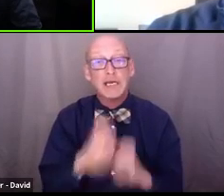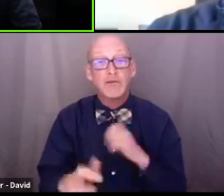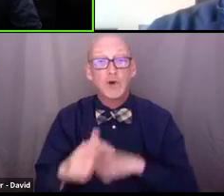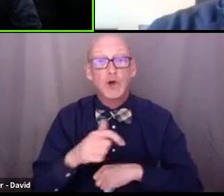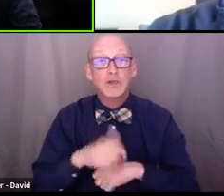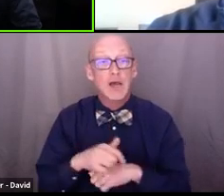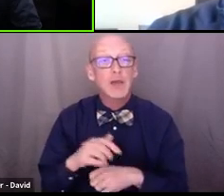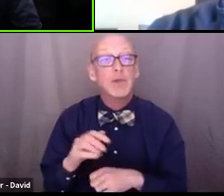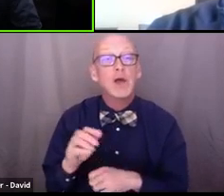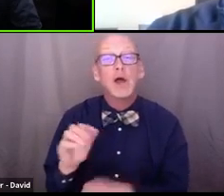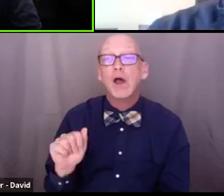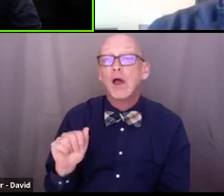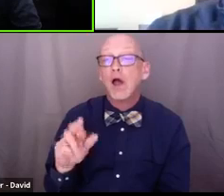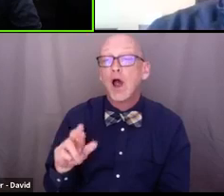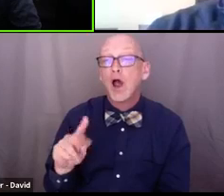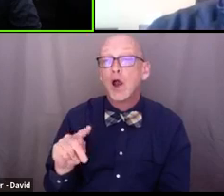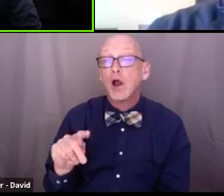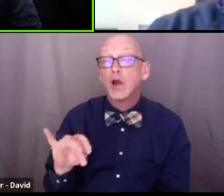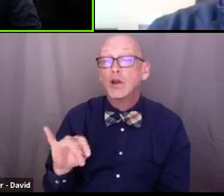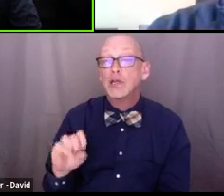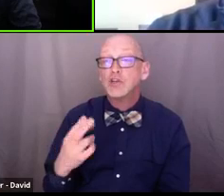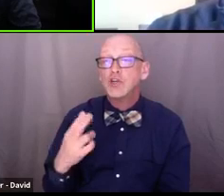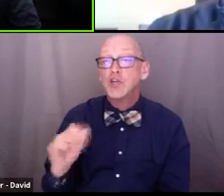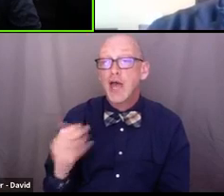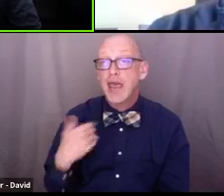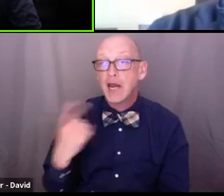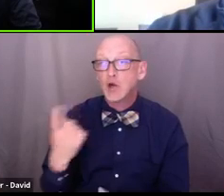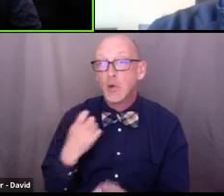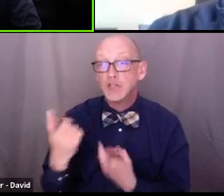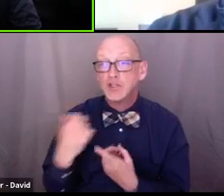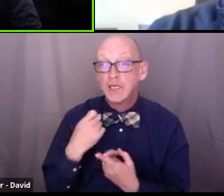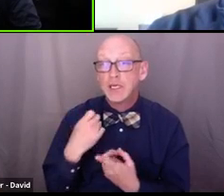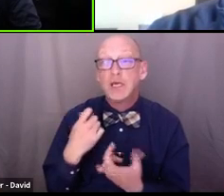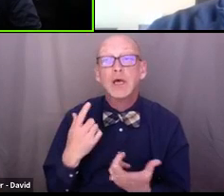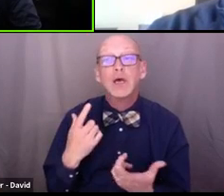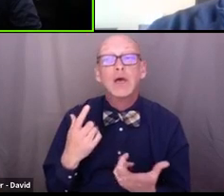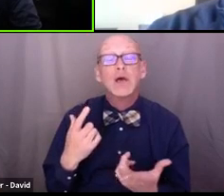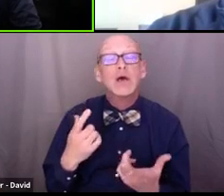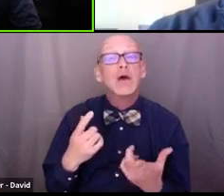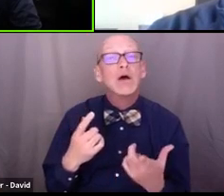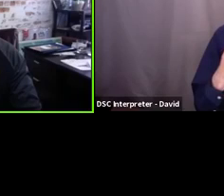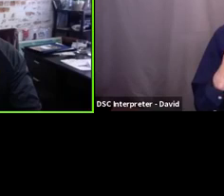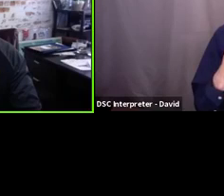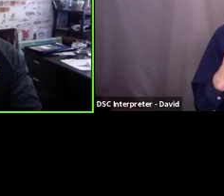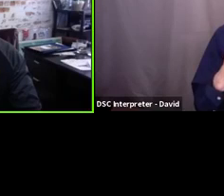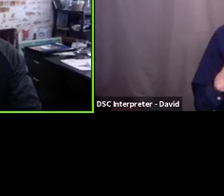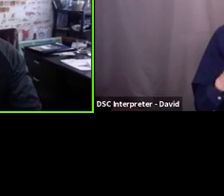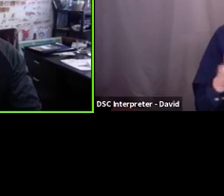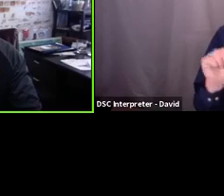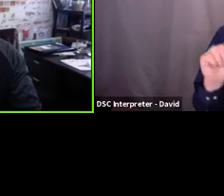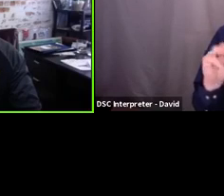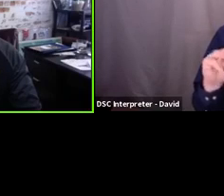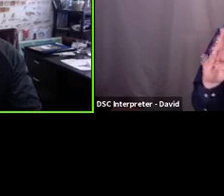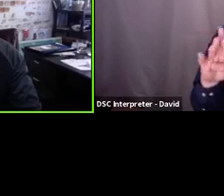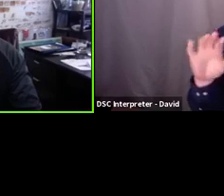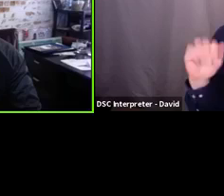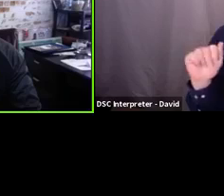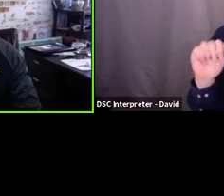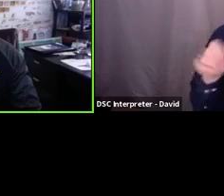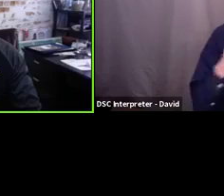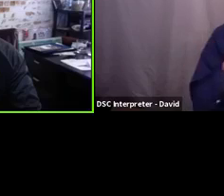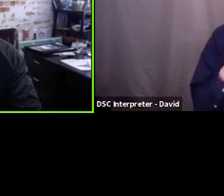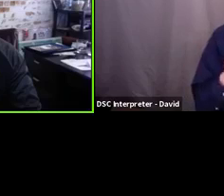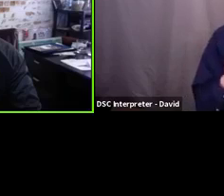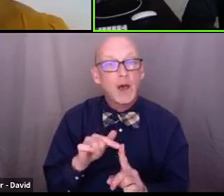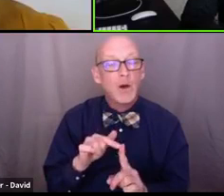Artisha's question to a couple of different folks. And Ambria, if you want to chime in on this, I'm going to give it to Jeff and Kala also. But Ambria, can you talk about programs that